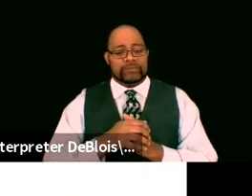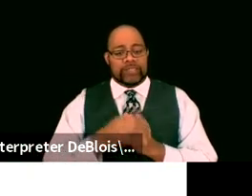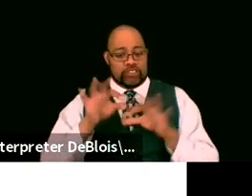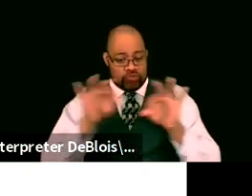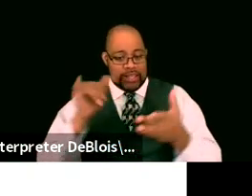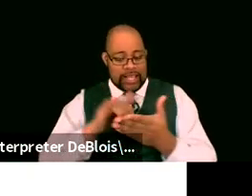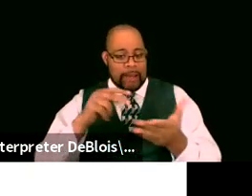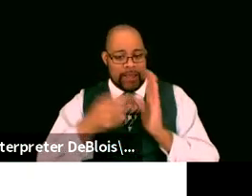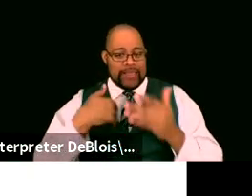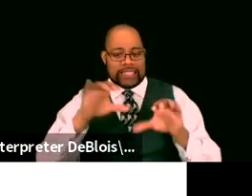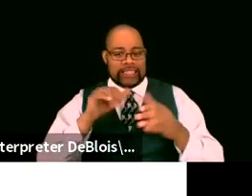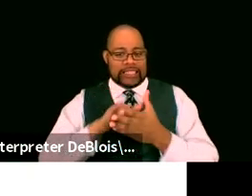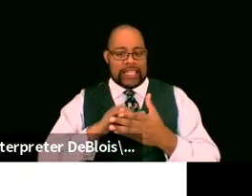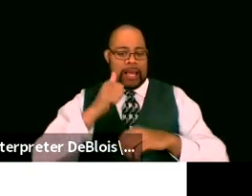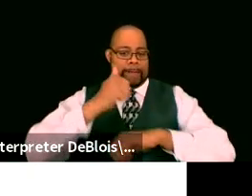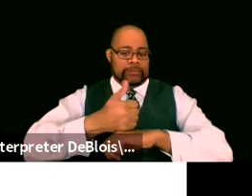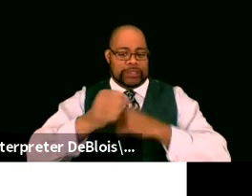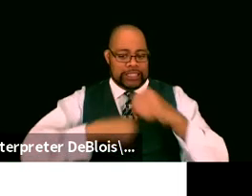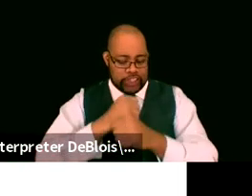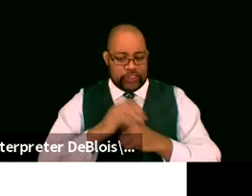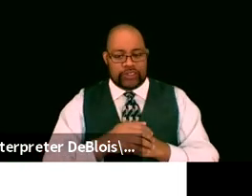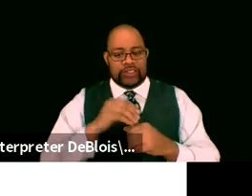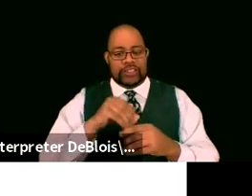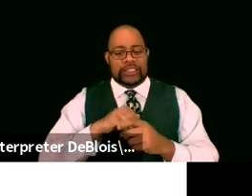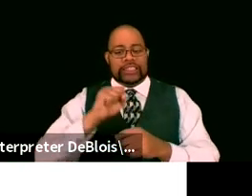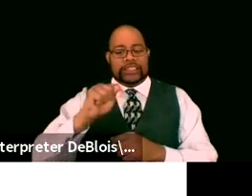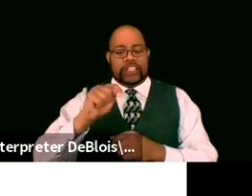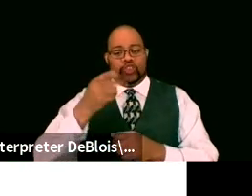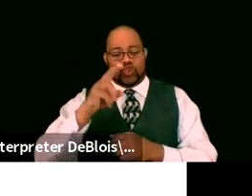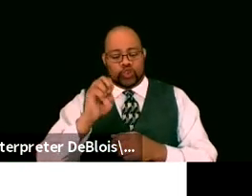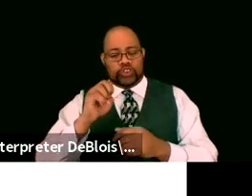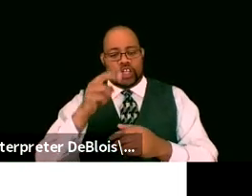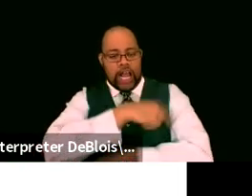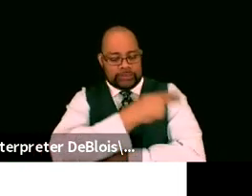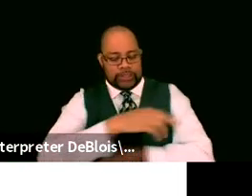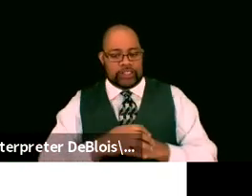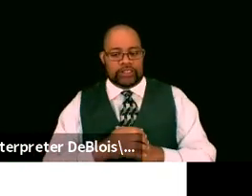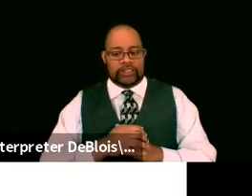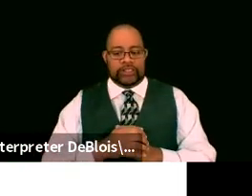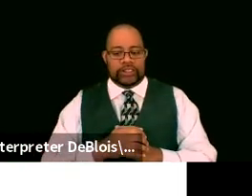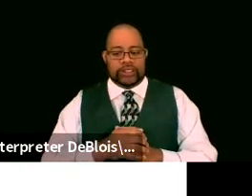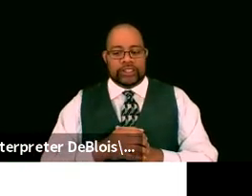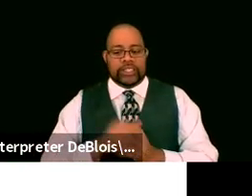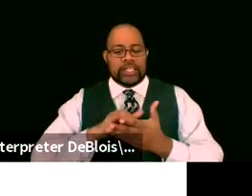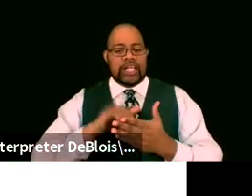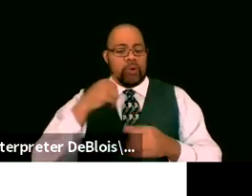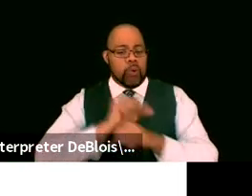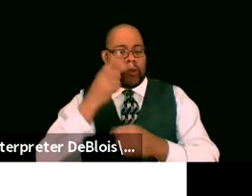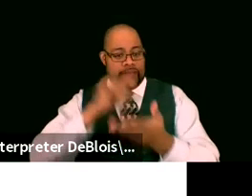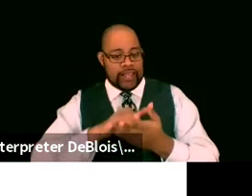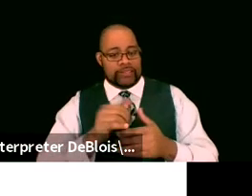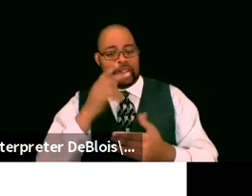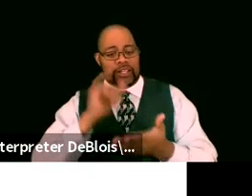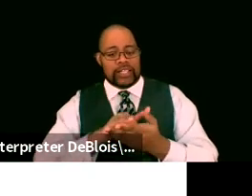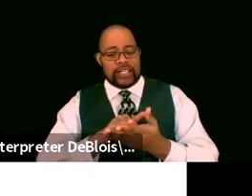which basically means I did a placement year at St. George's Hospital, the Amenhu and Anthony Coates. So some of the work I was looking at there was looking